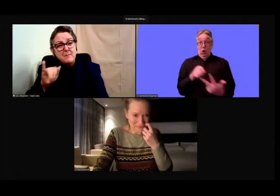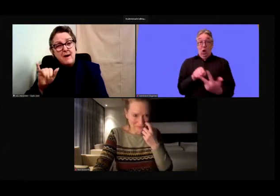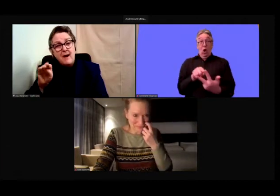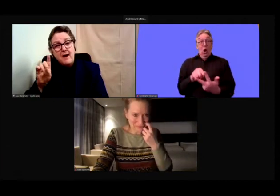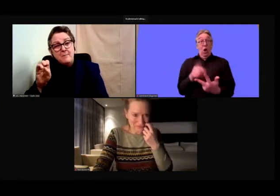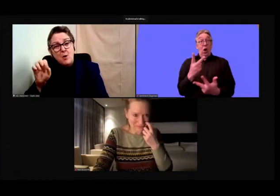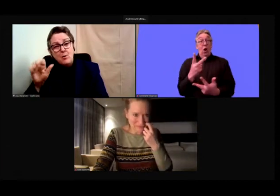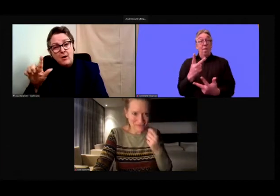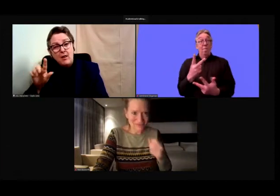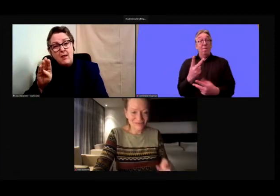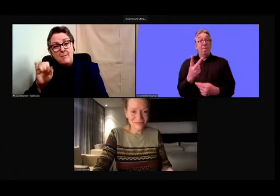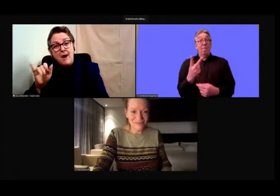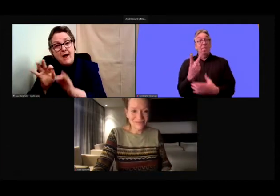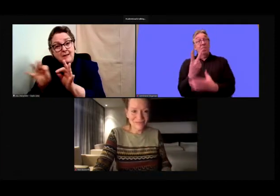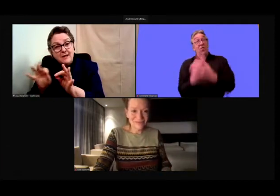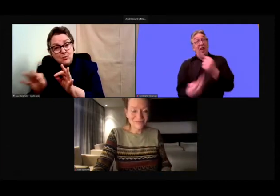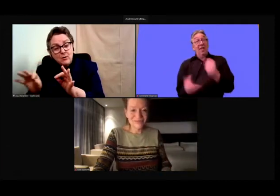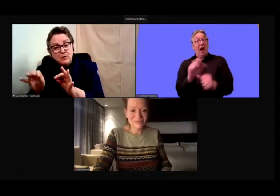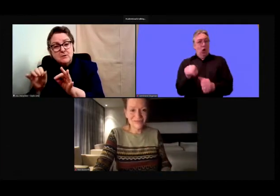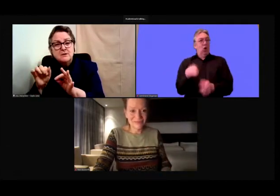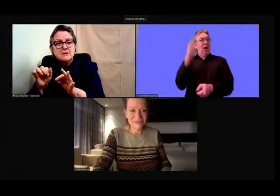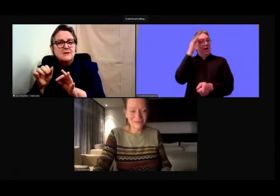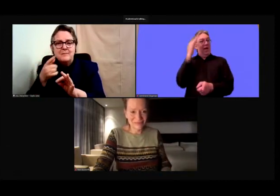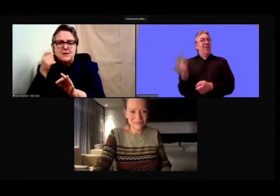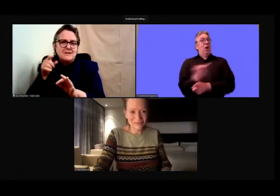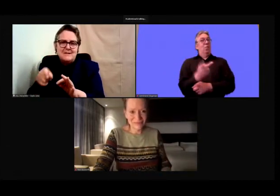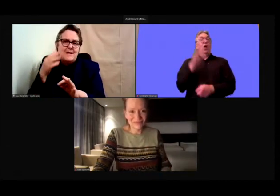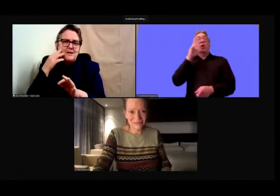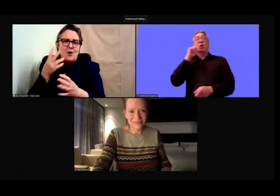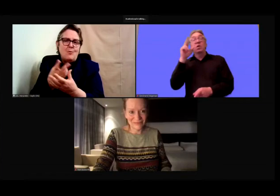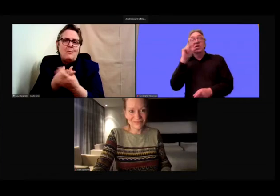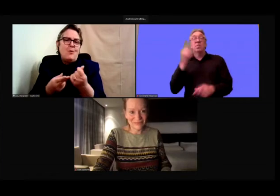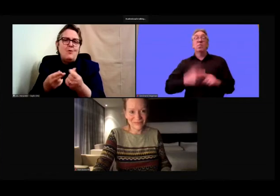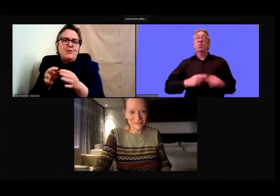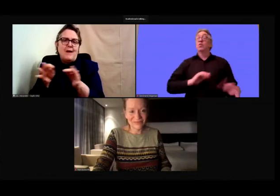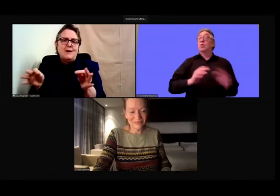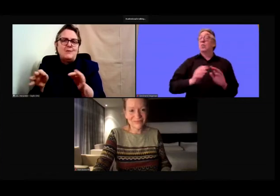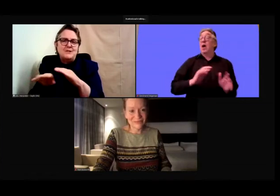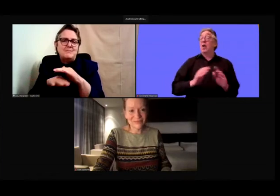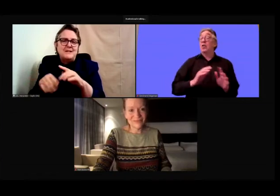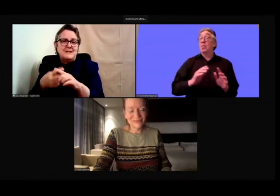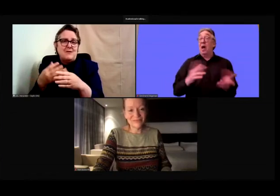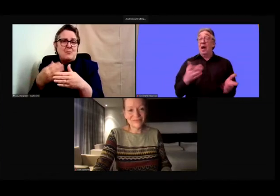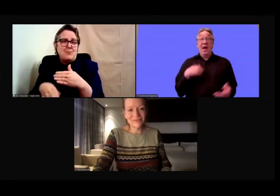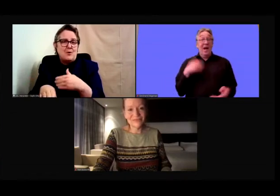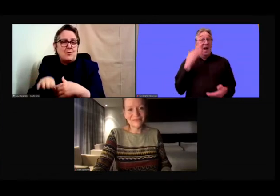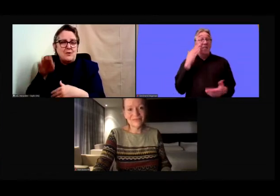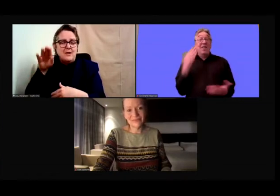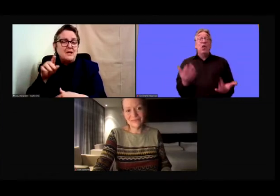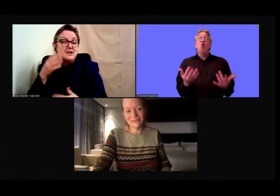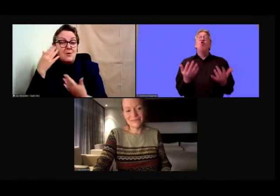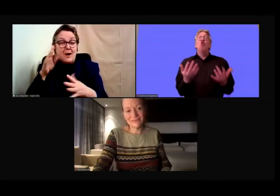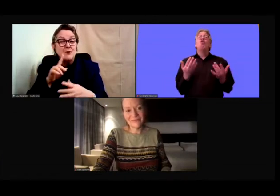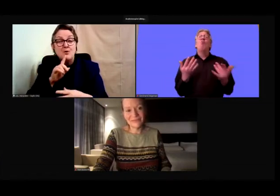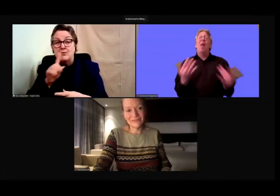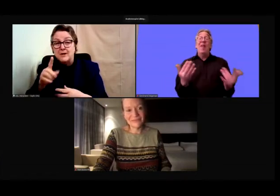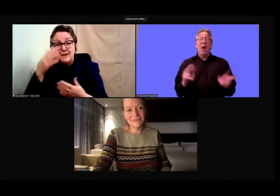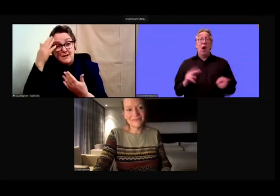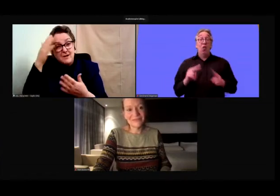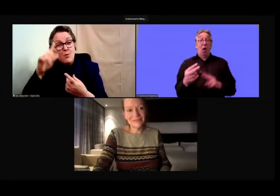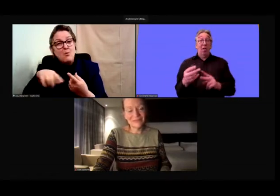because yeah, they know both languages basically from birth. So I actually don't really know when this change happened.